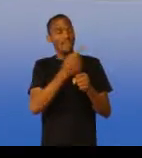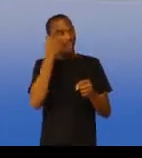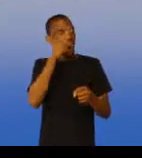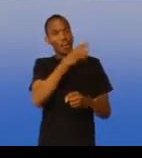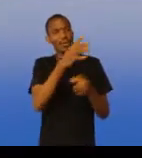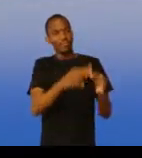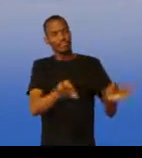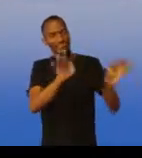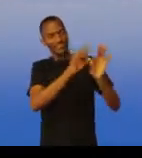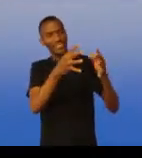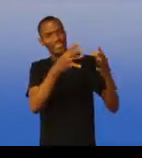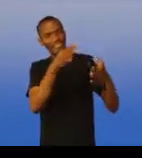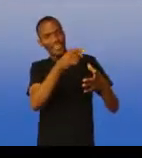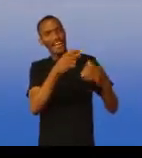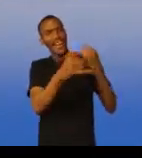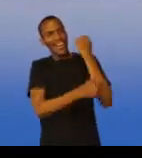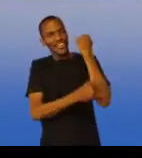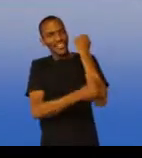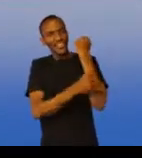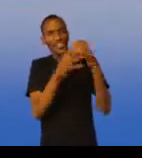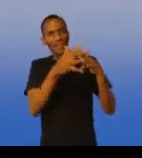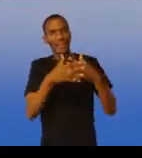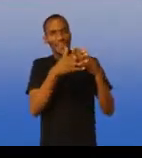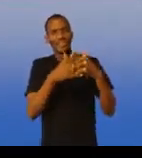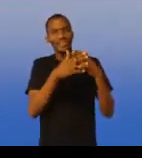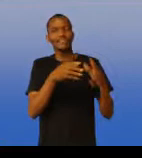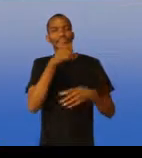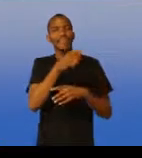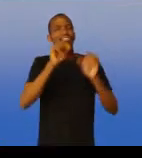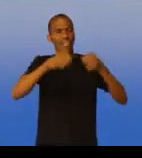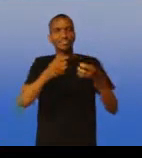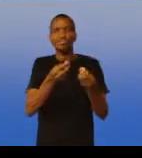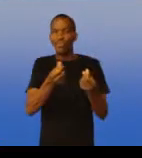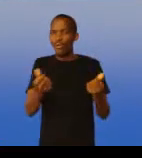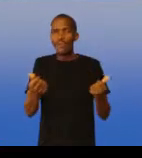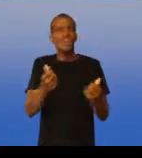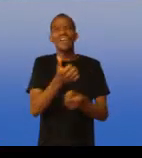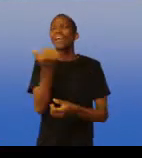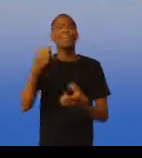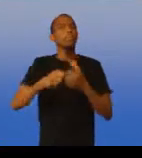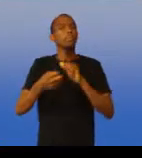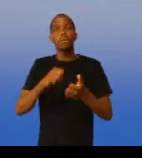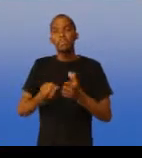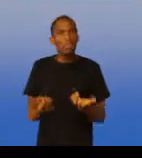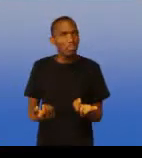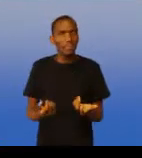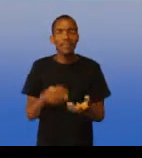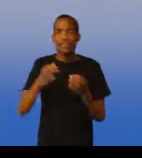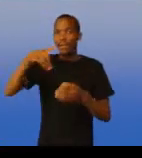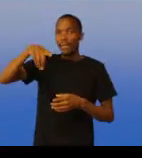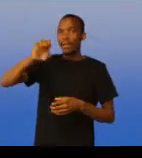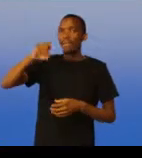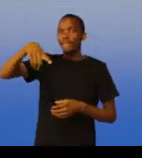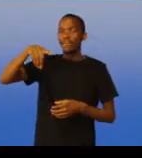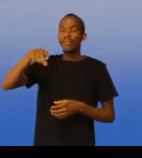and compassionate. And if we put our minds to something, we can't solve every problem, but we're pretty good about helping solve the big